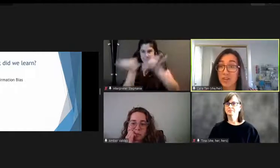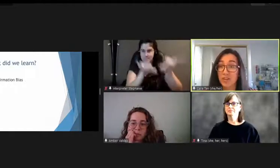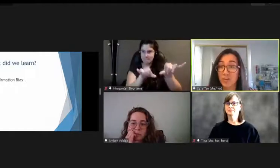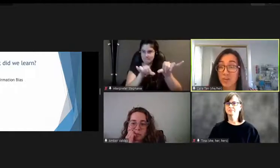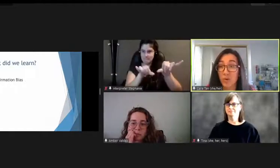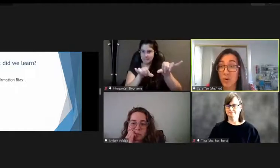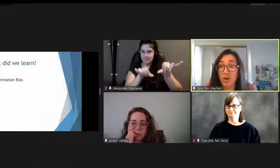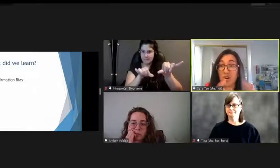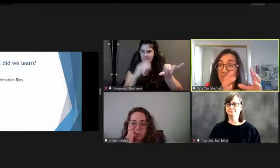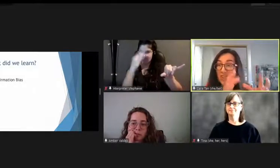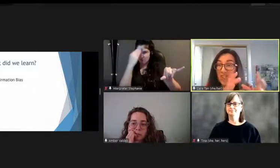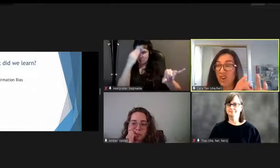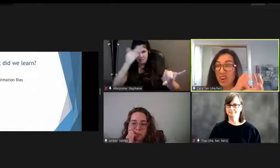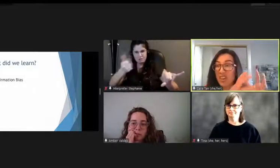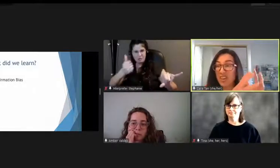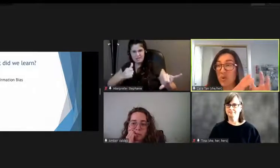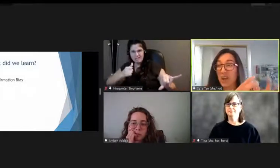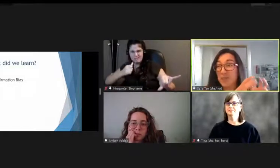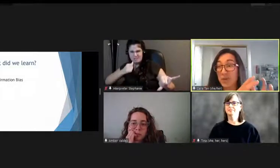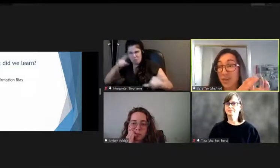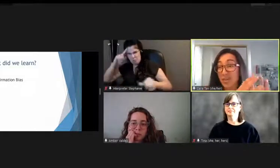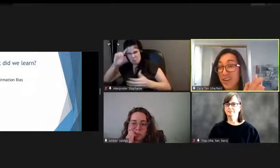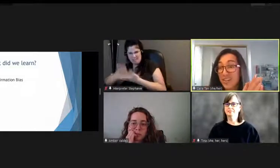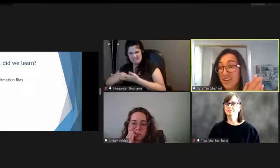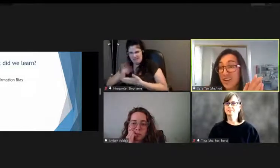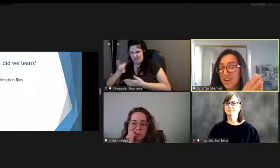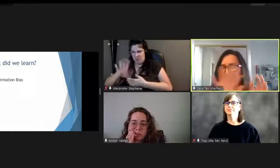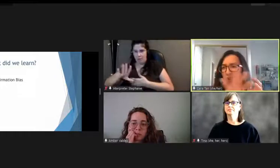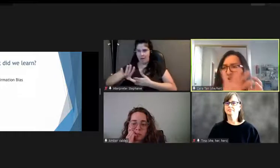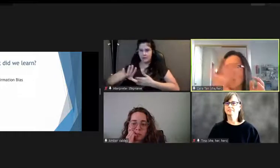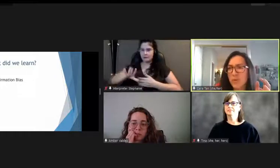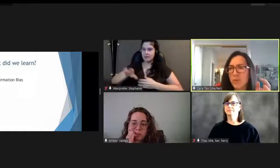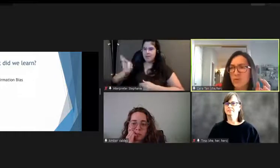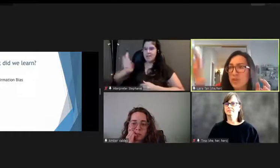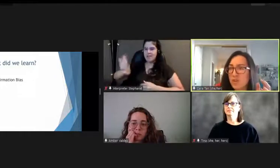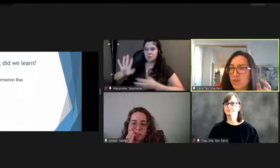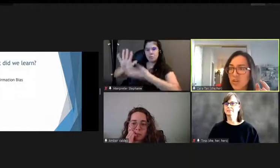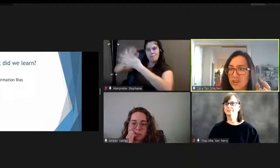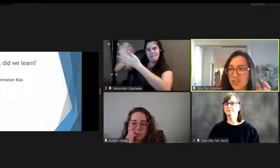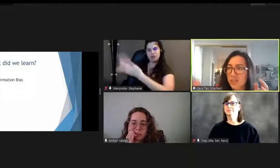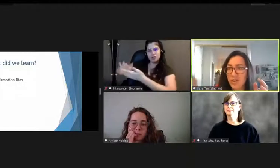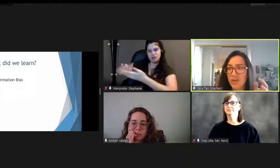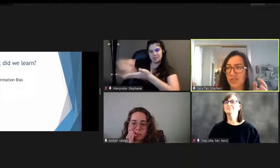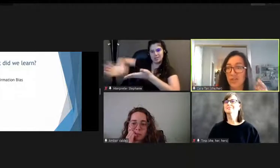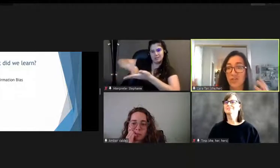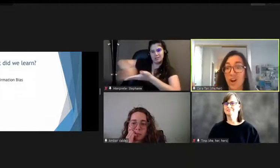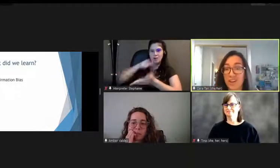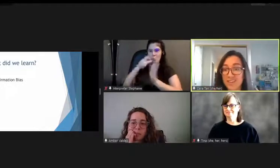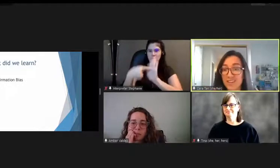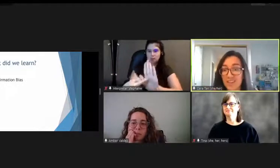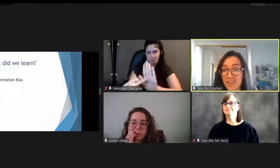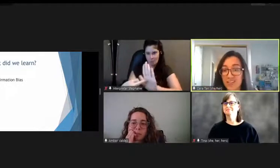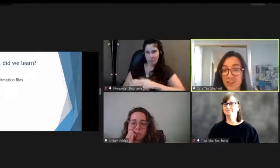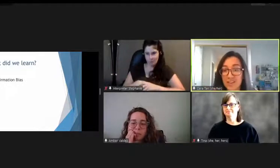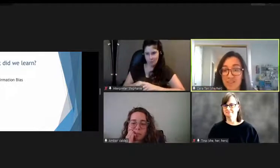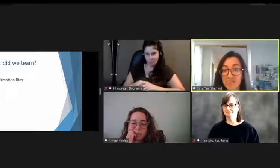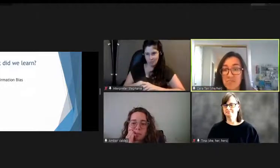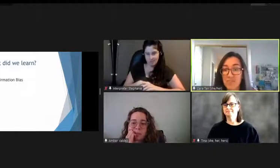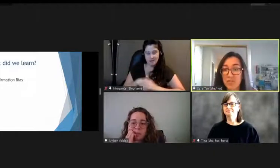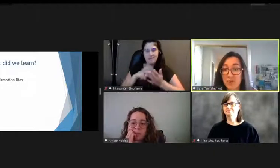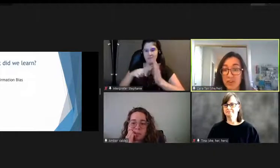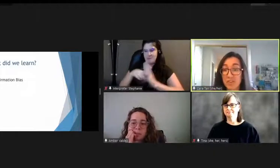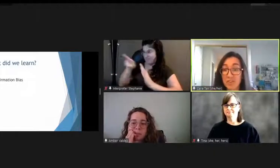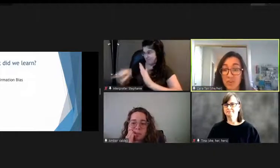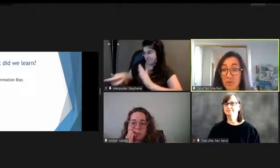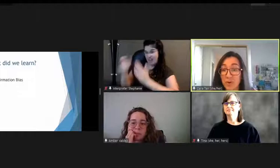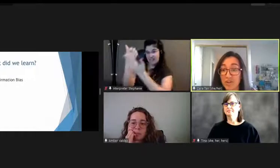beliefs even more strong that you have to be correct, even though there could be really good evidence over here that you're not, right?